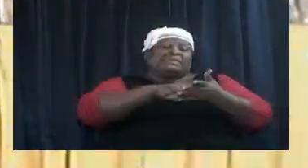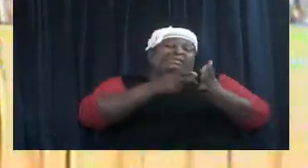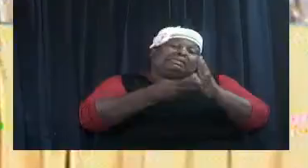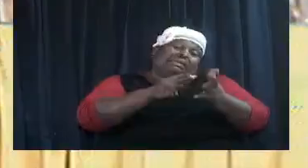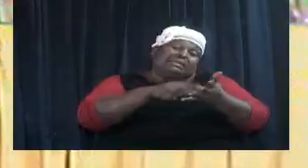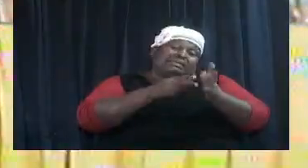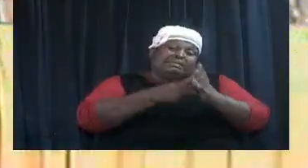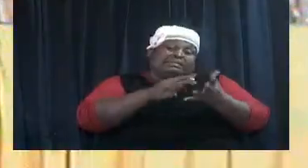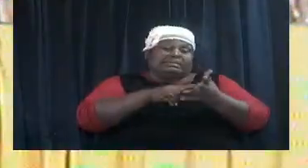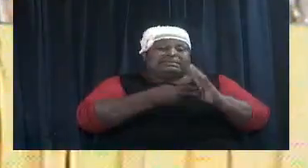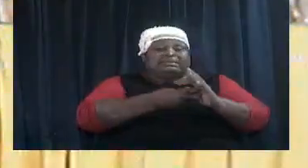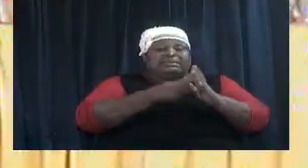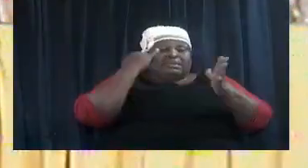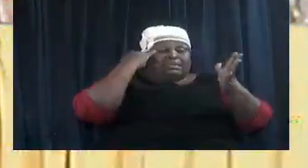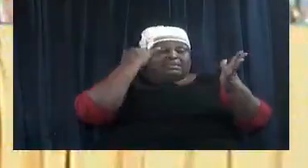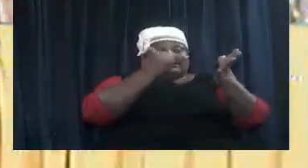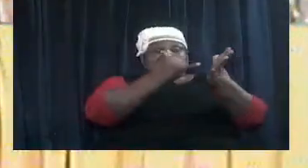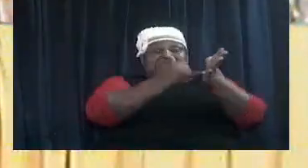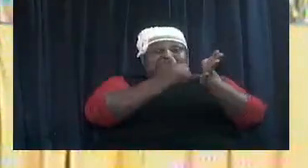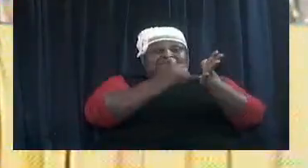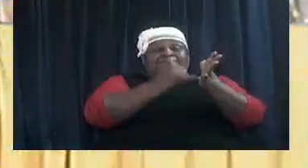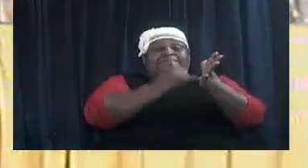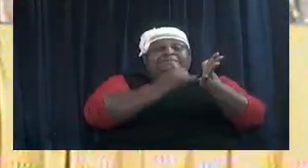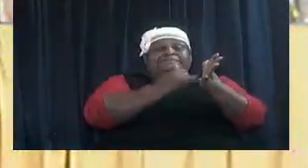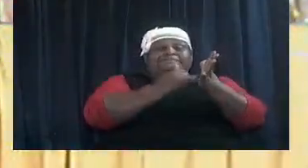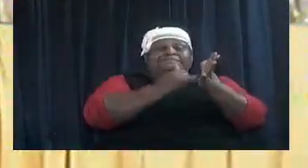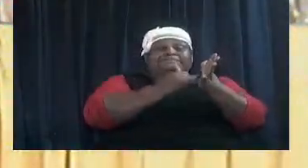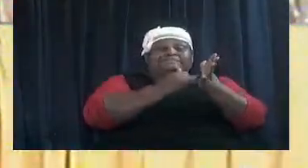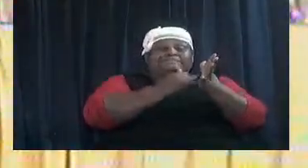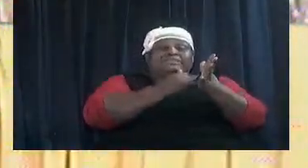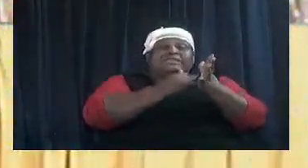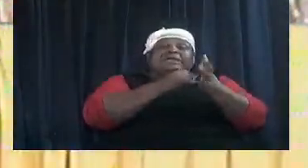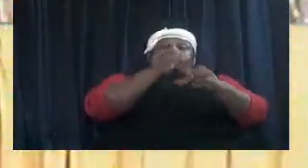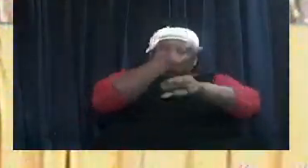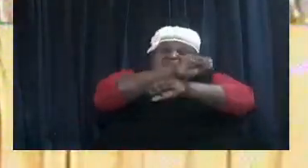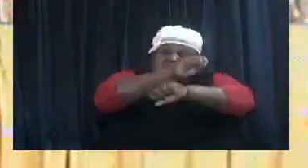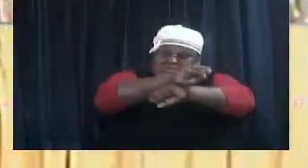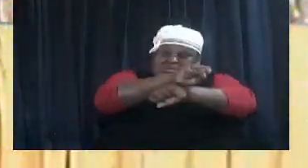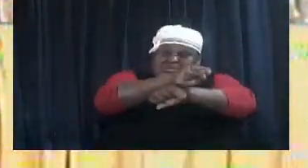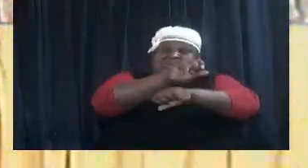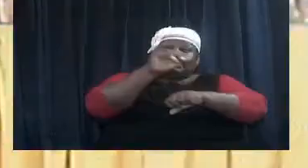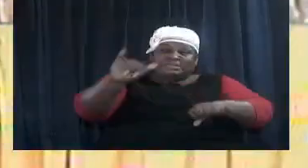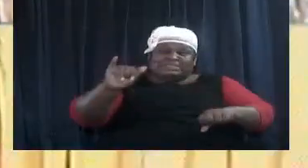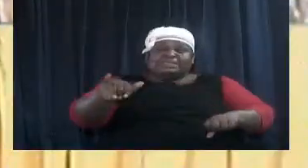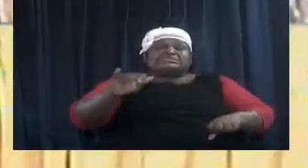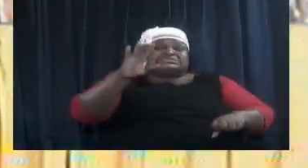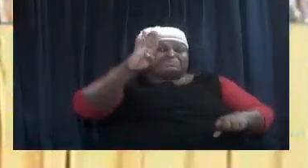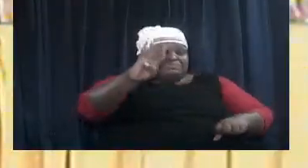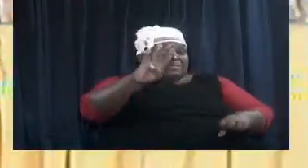But I can't identify the work that is bronze.